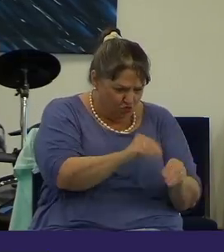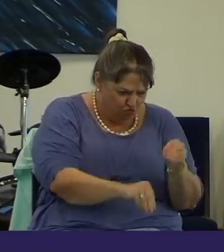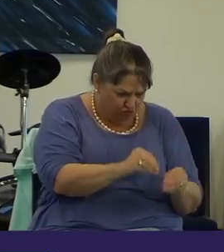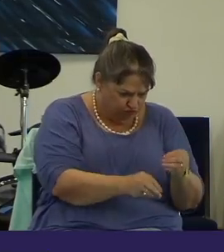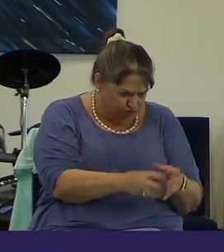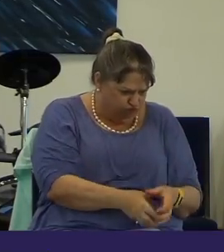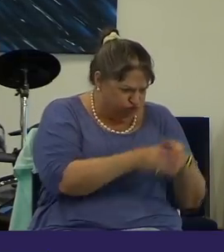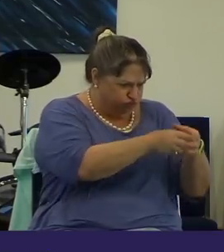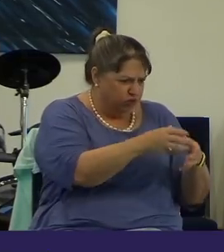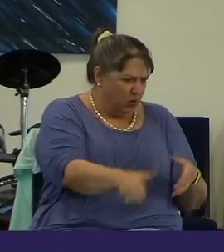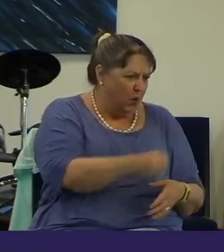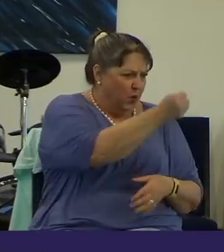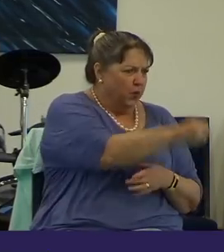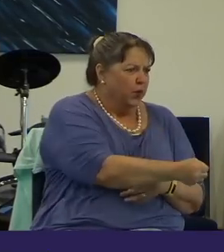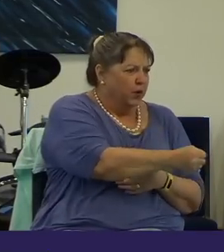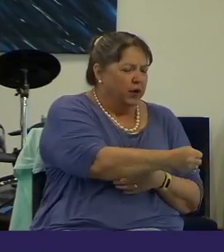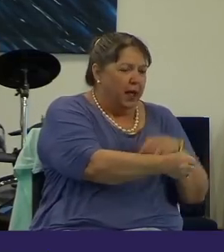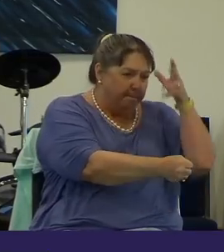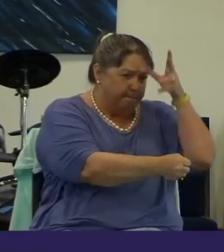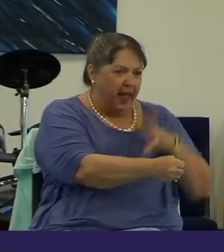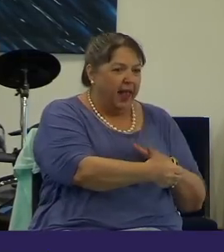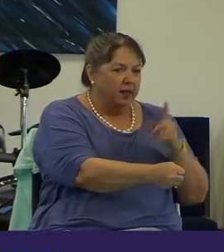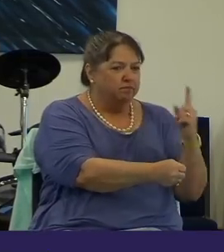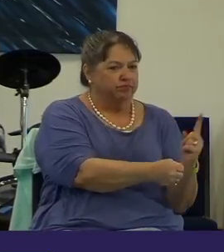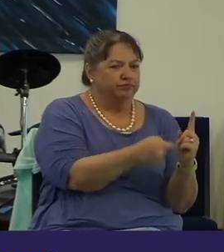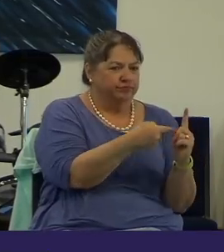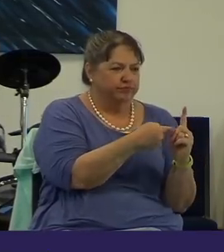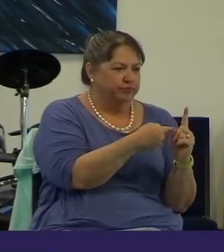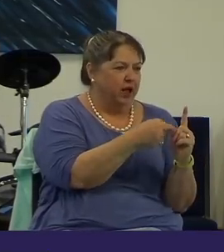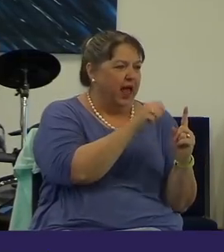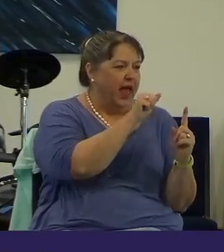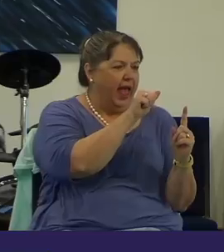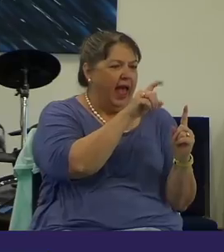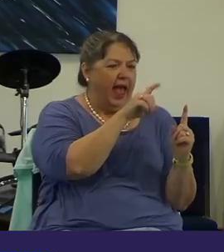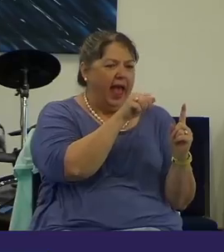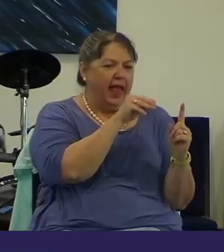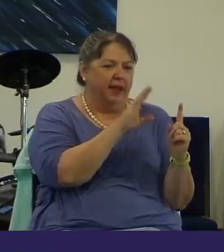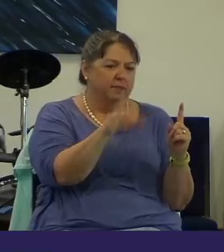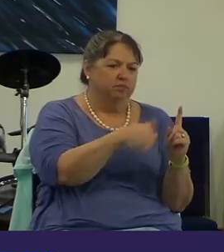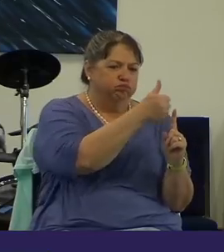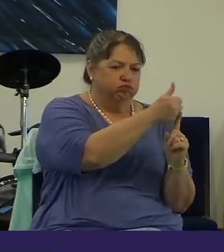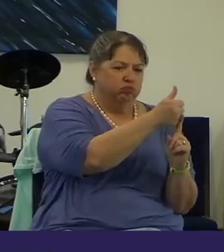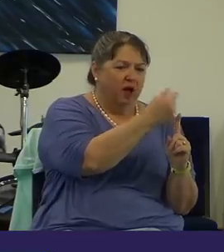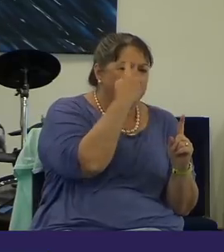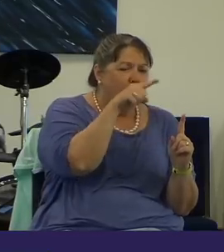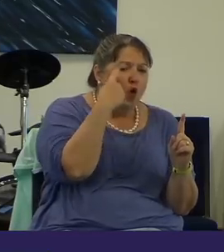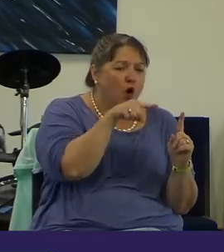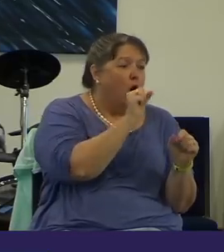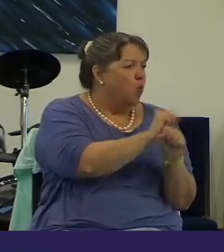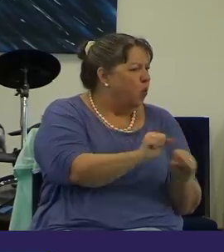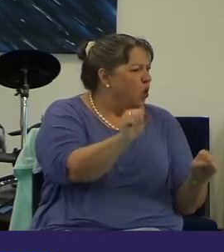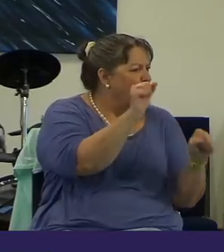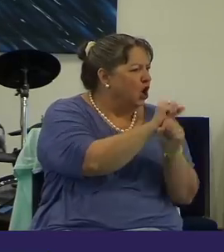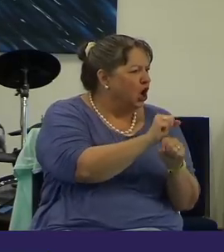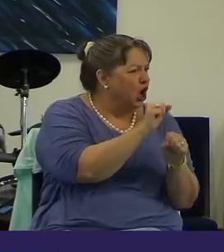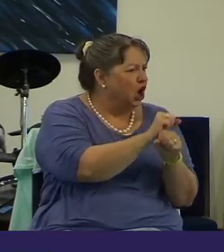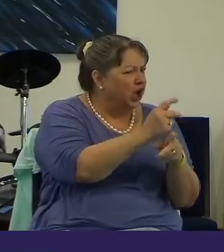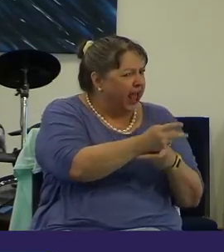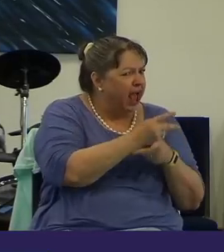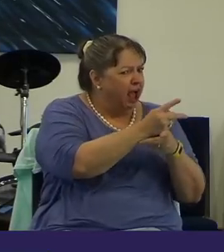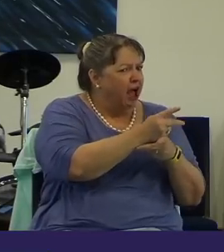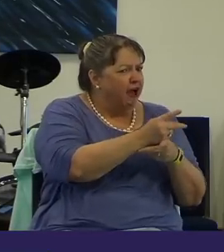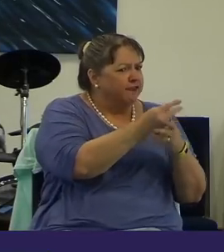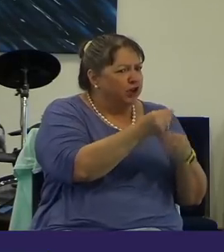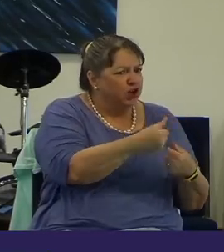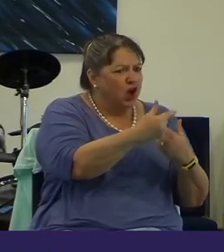the Lord God took the man and put him in the garden, verse 15, in the Garden of Eden, to work it and to care for it. And then in verse 18,